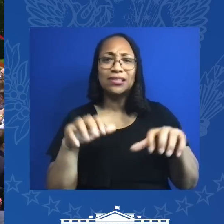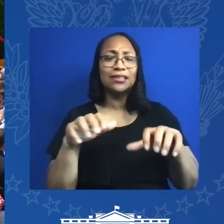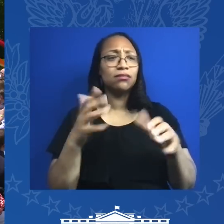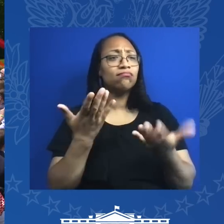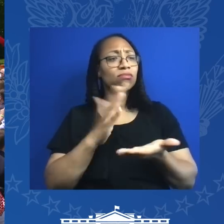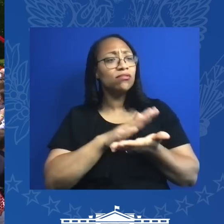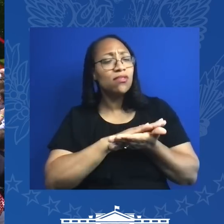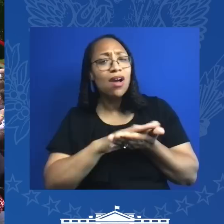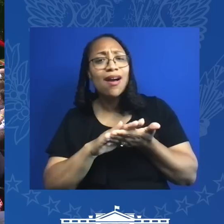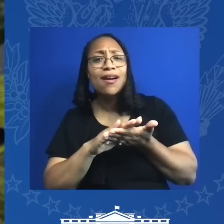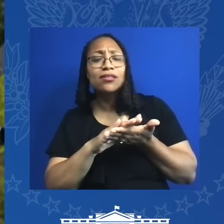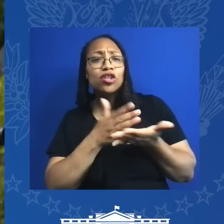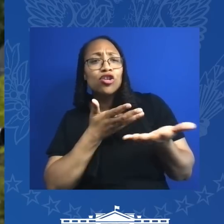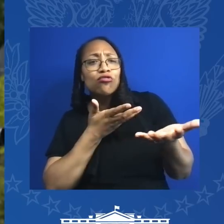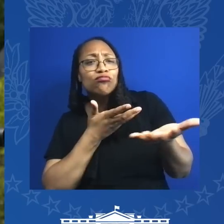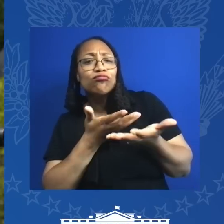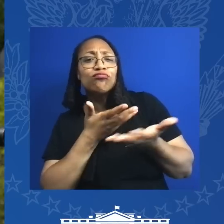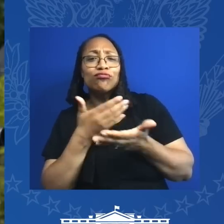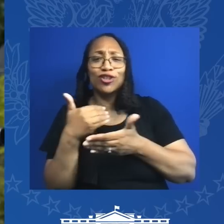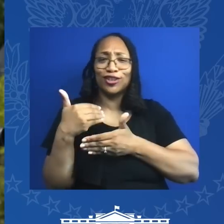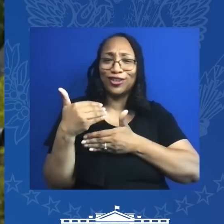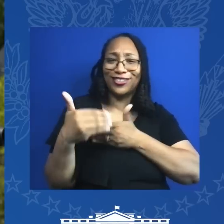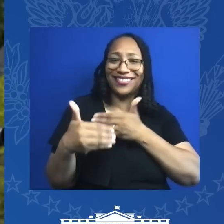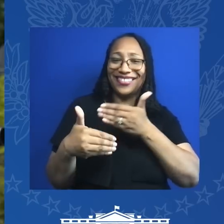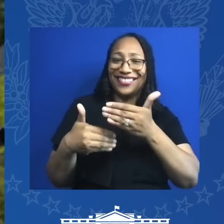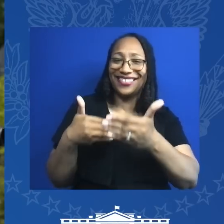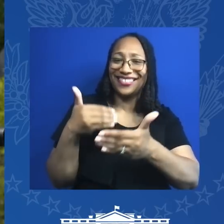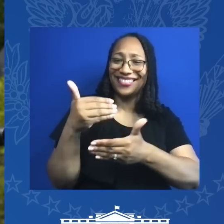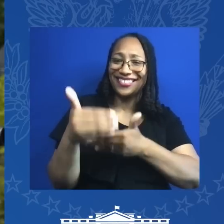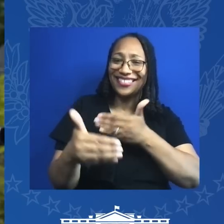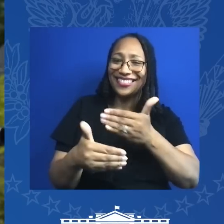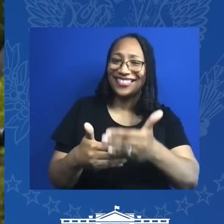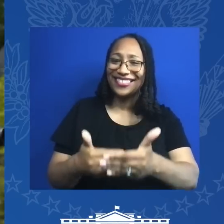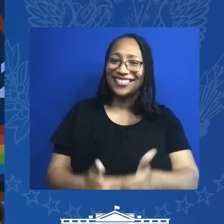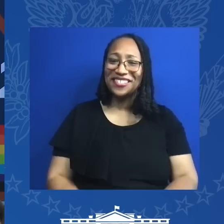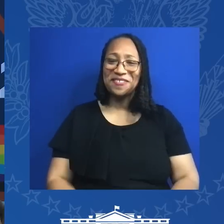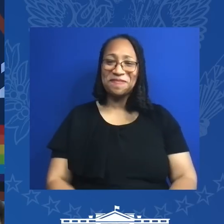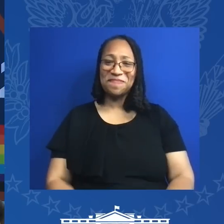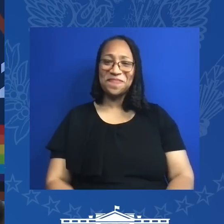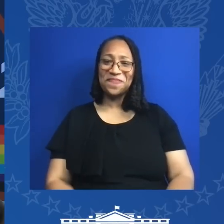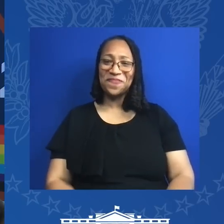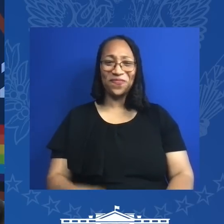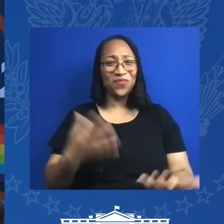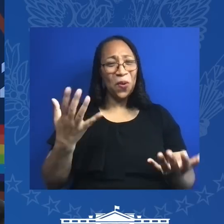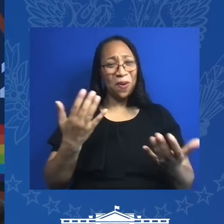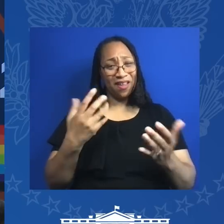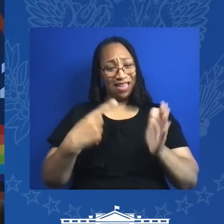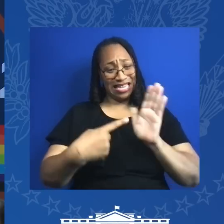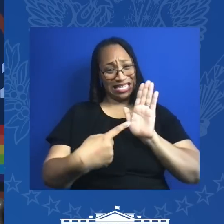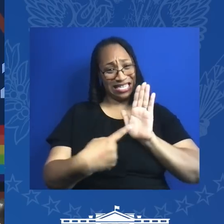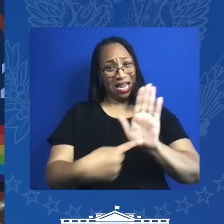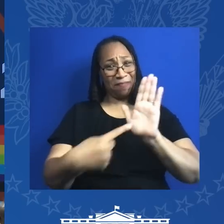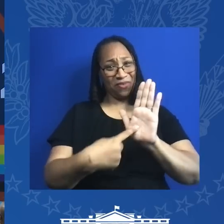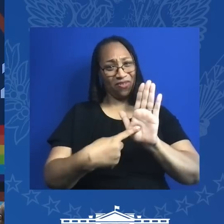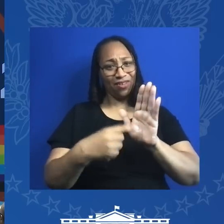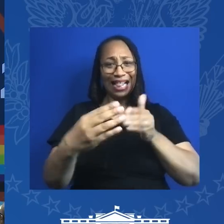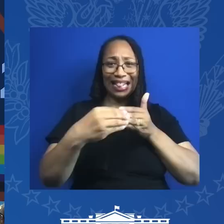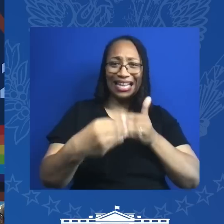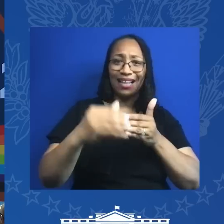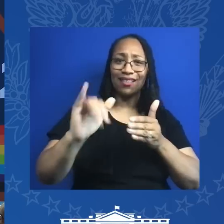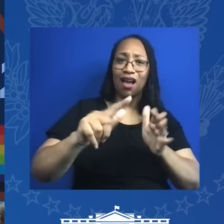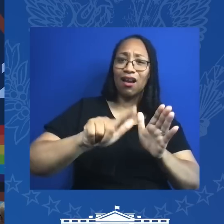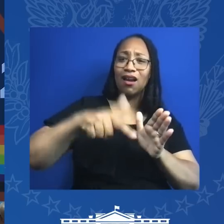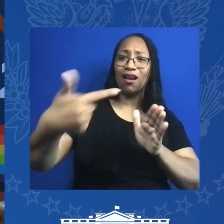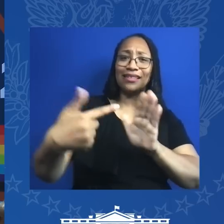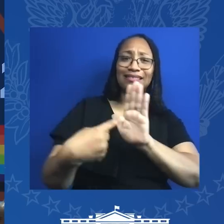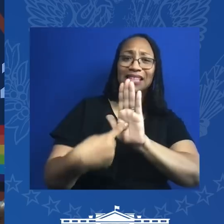for our kids, but to anyone else's and anyone who sees us. We always be proud of our family and